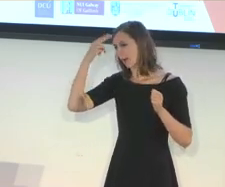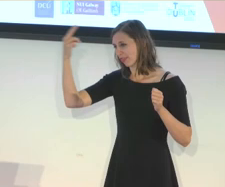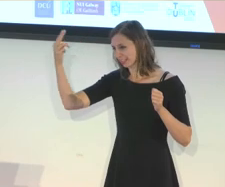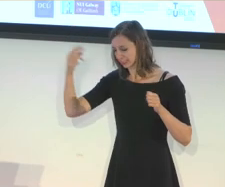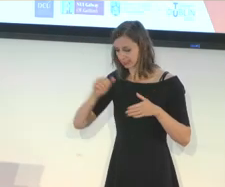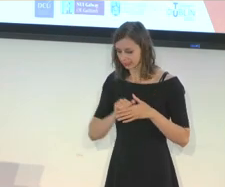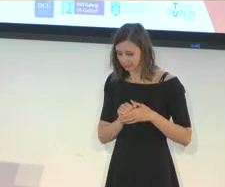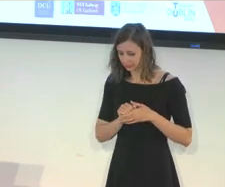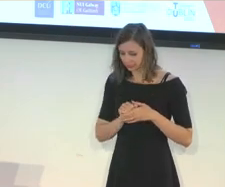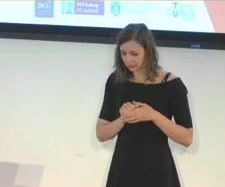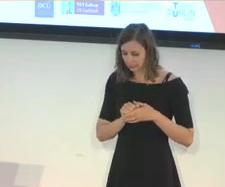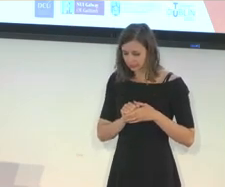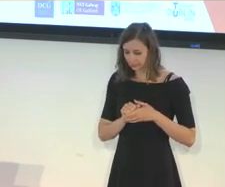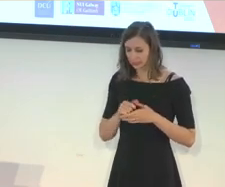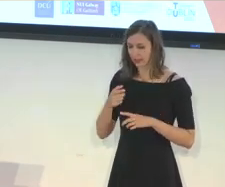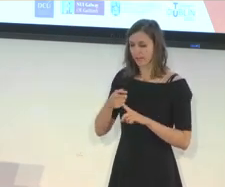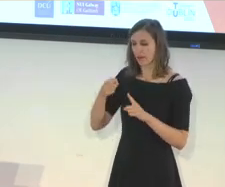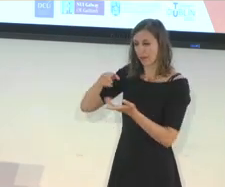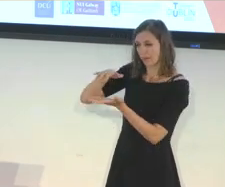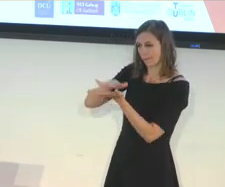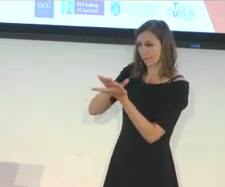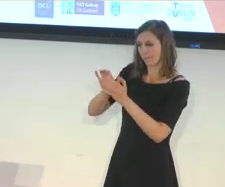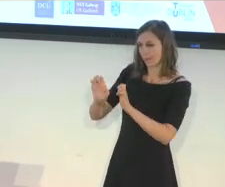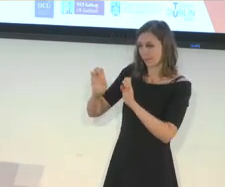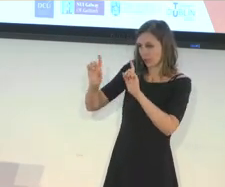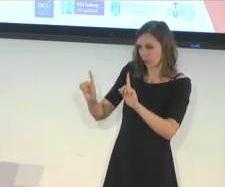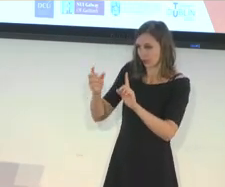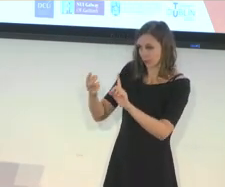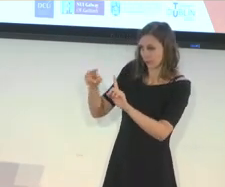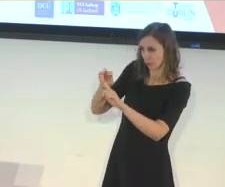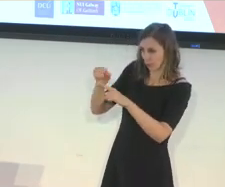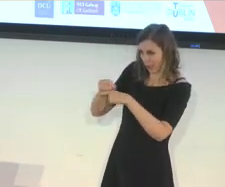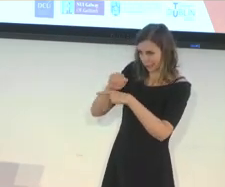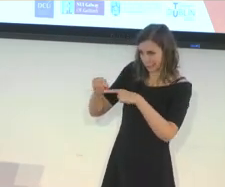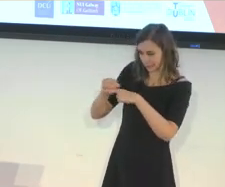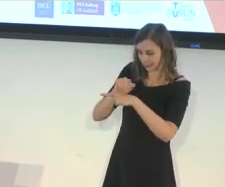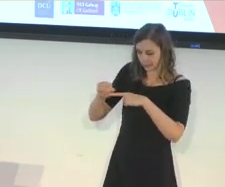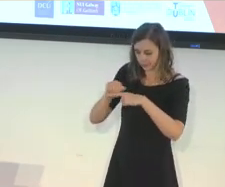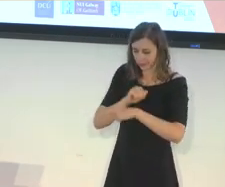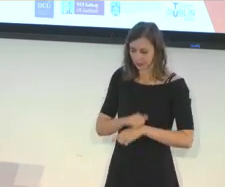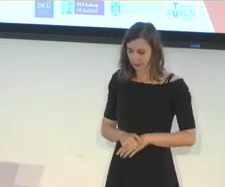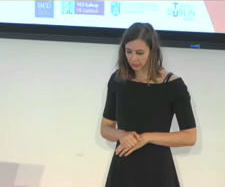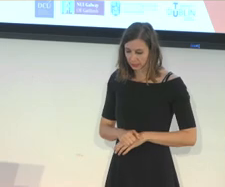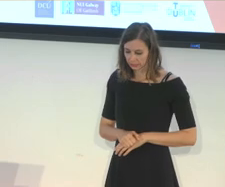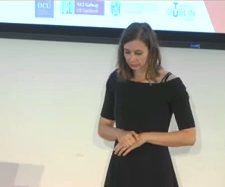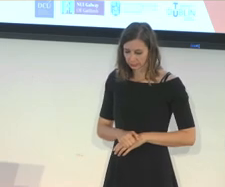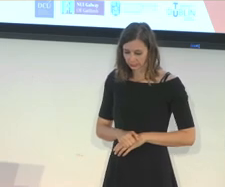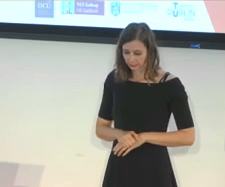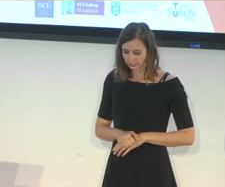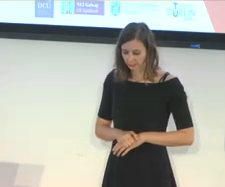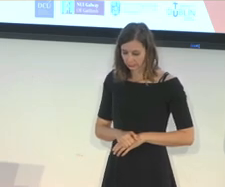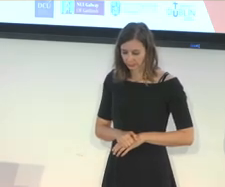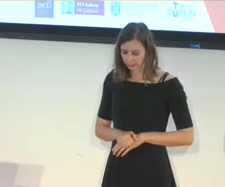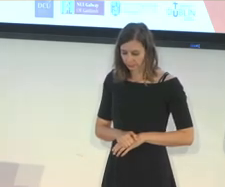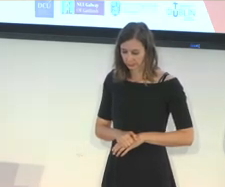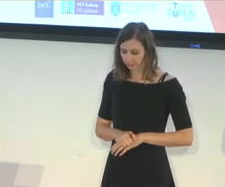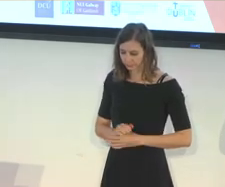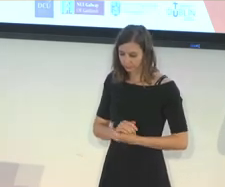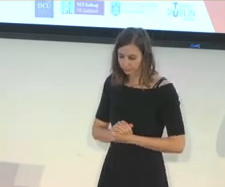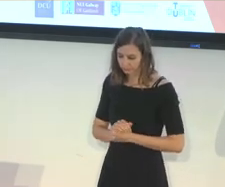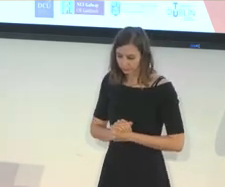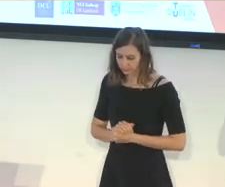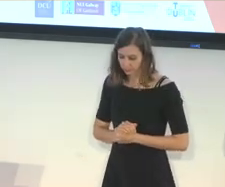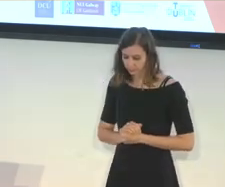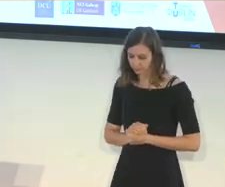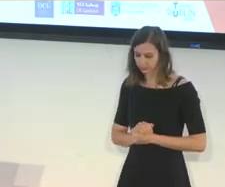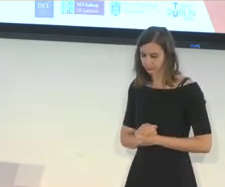influence pedagogical perspectives and practices in the coming years. Virtual tools have increasingly become more attractive